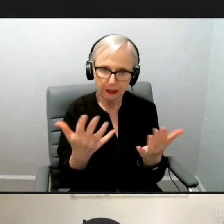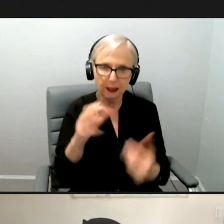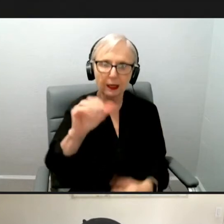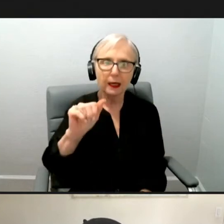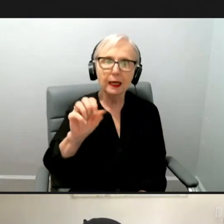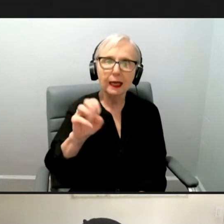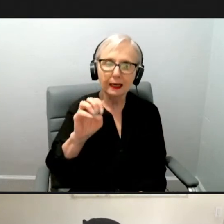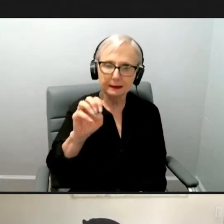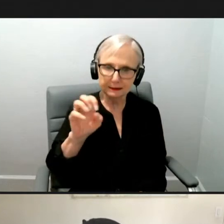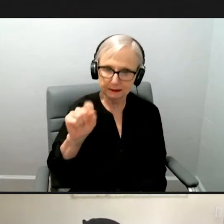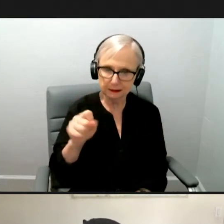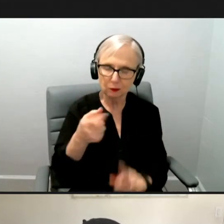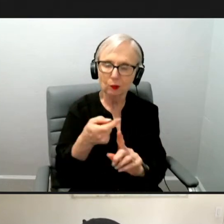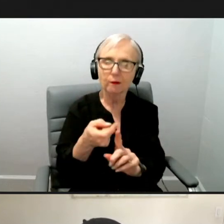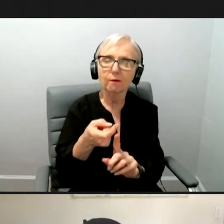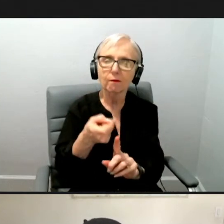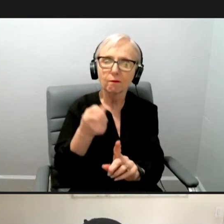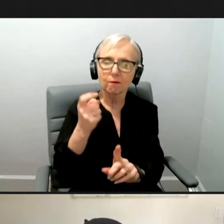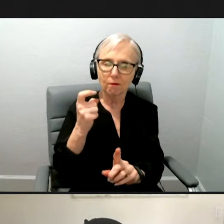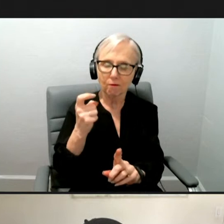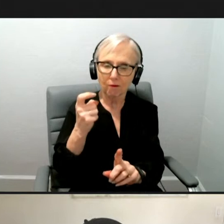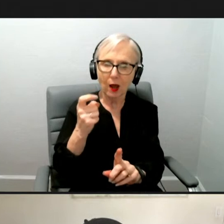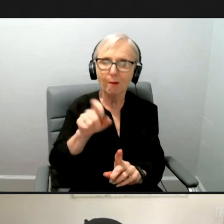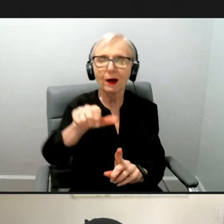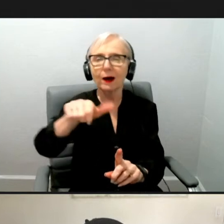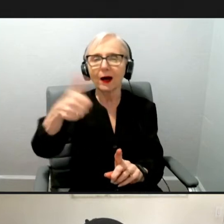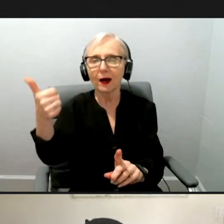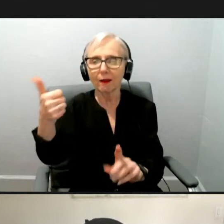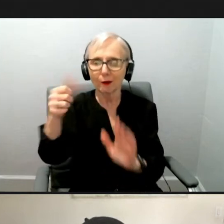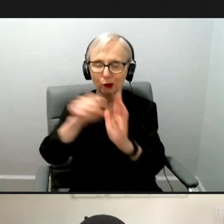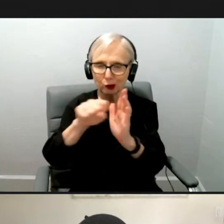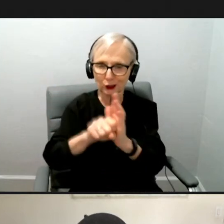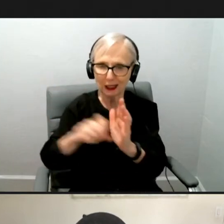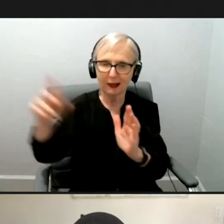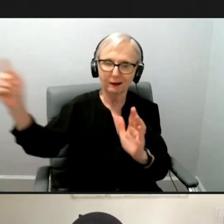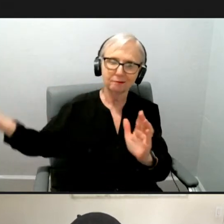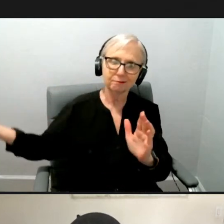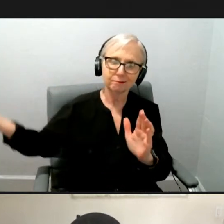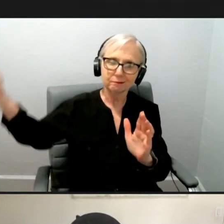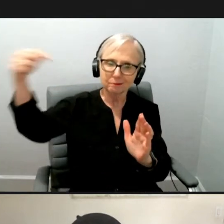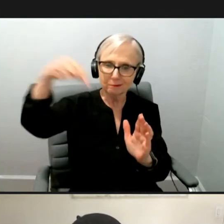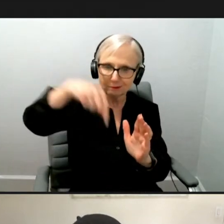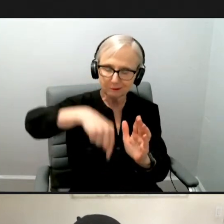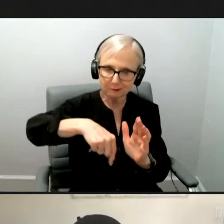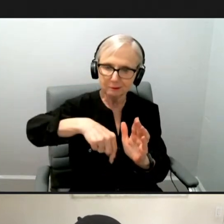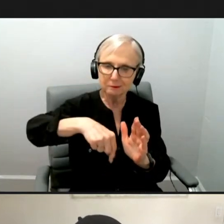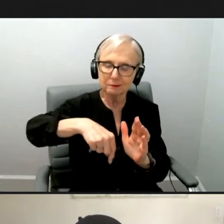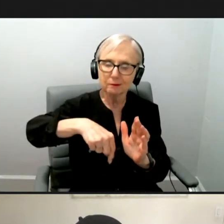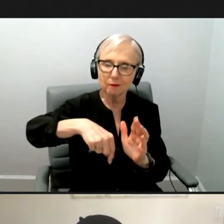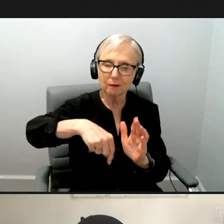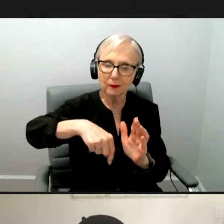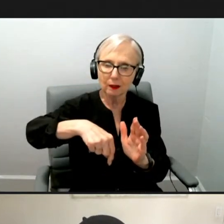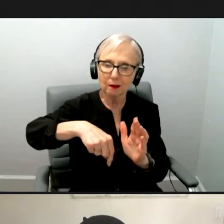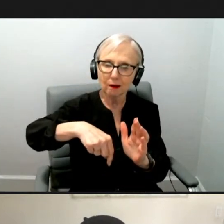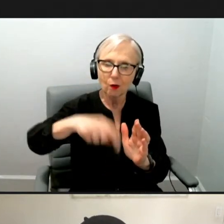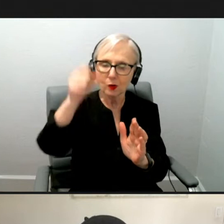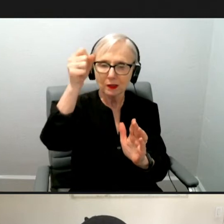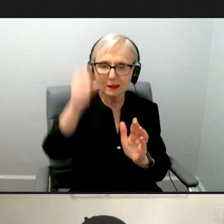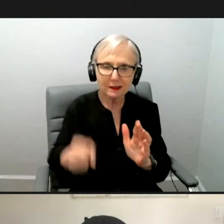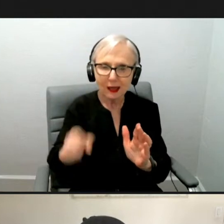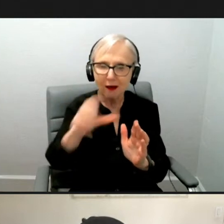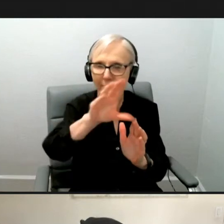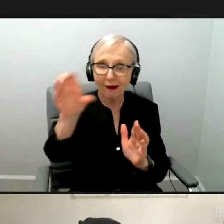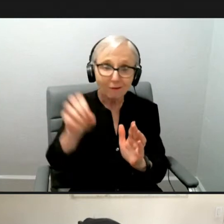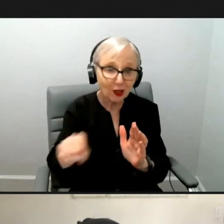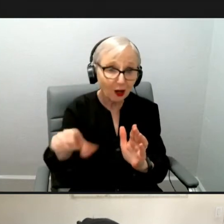you would expect, were cases that were imported into the state, either from other states or from South Africa or other